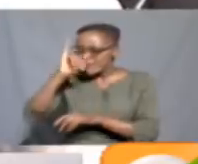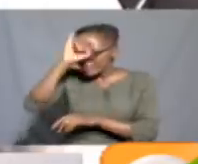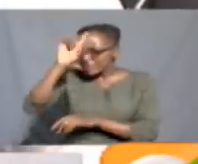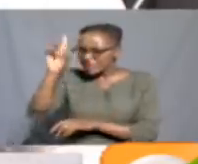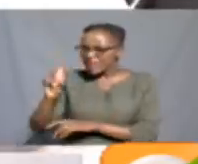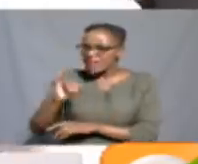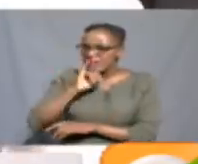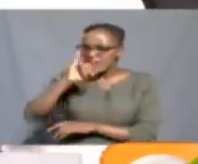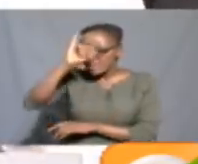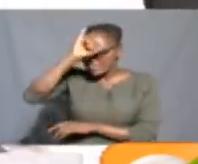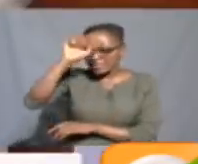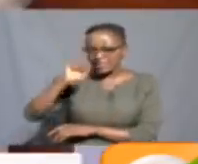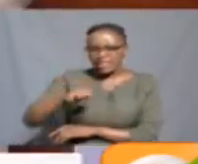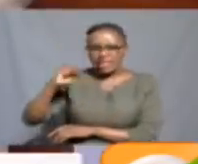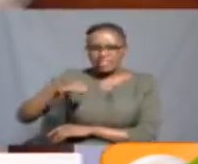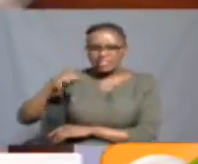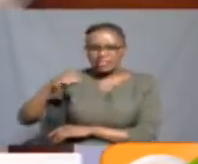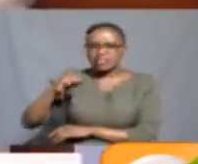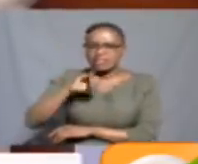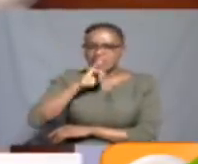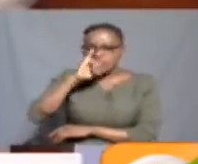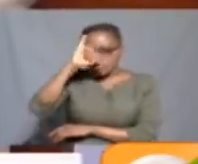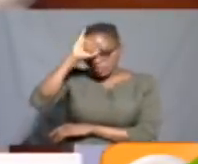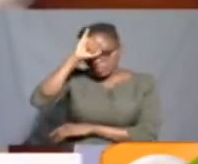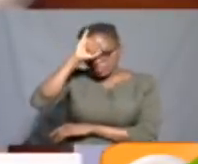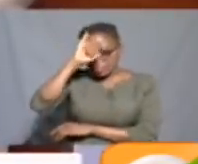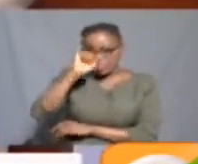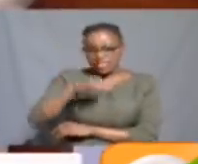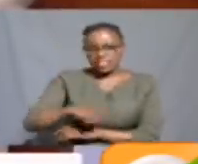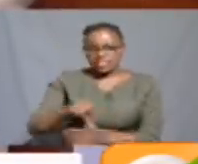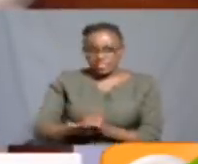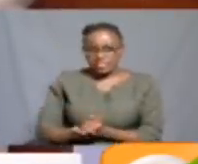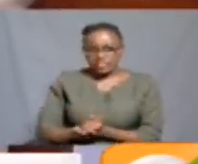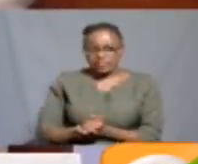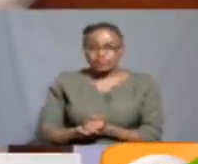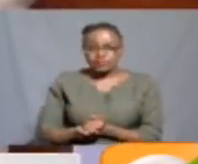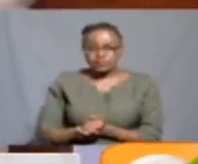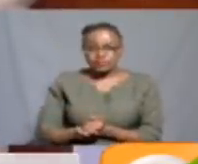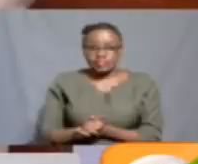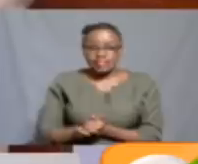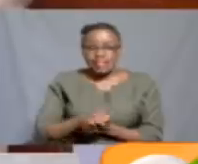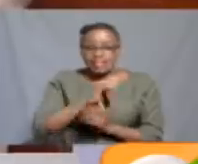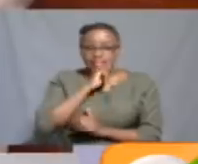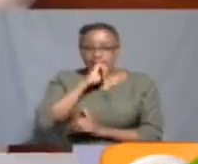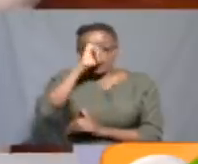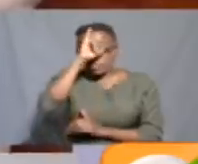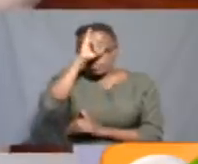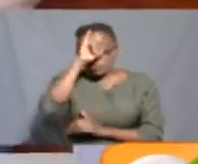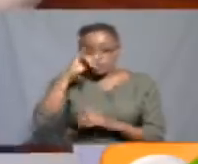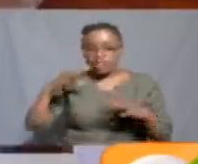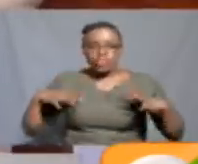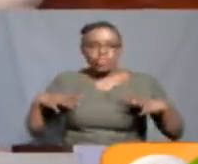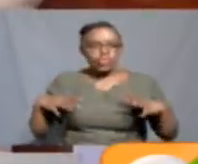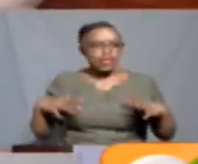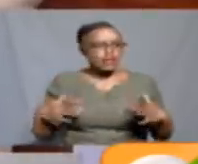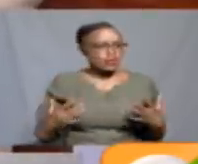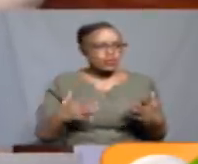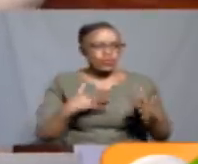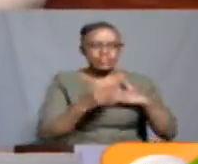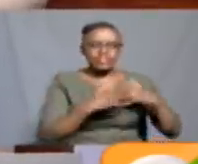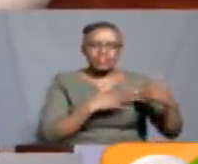Yes, greed. Greed, what else? What else? Greed, ego, whatever it is.